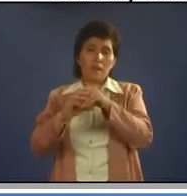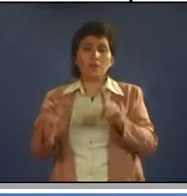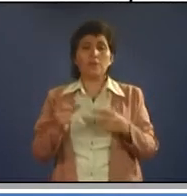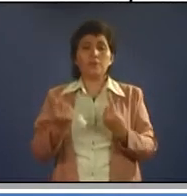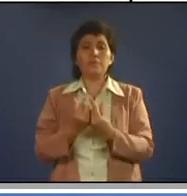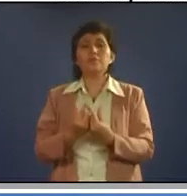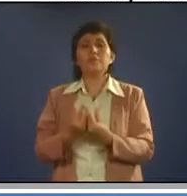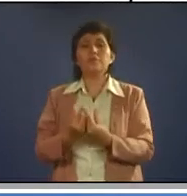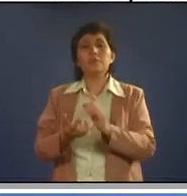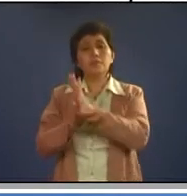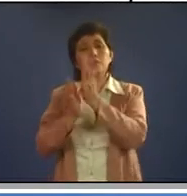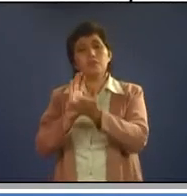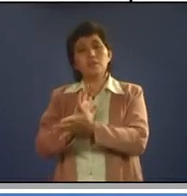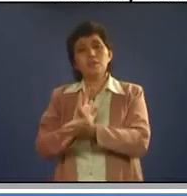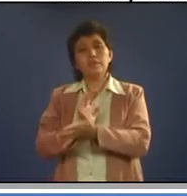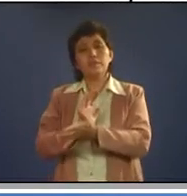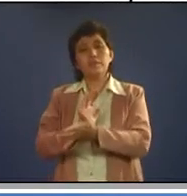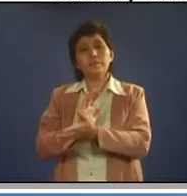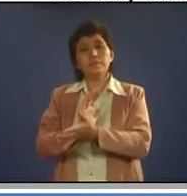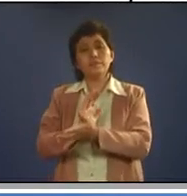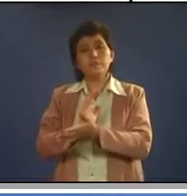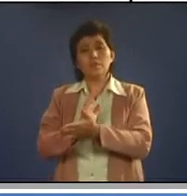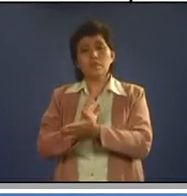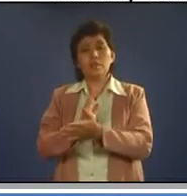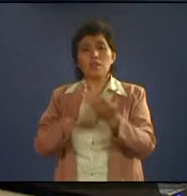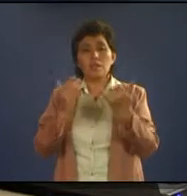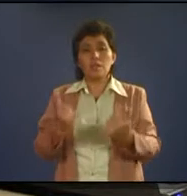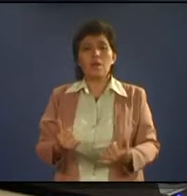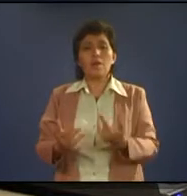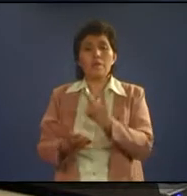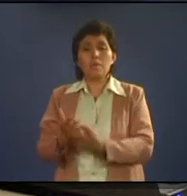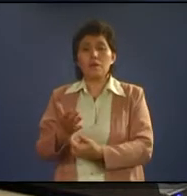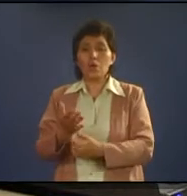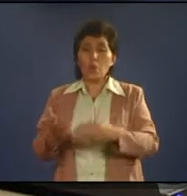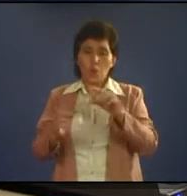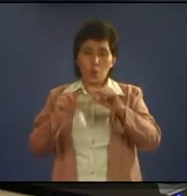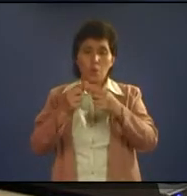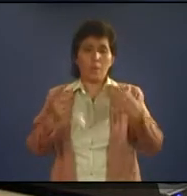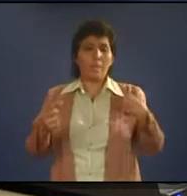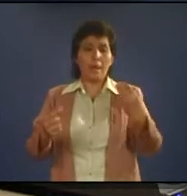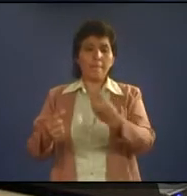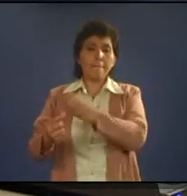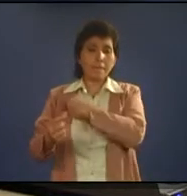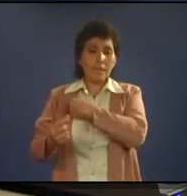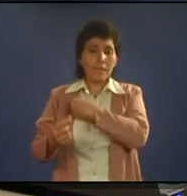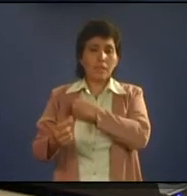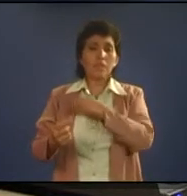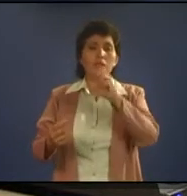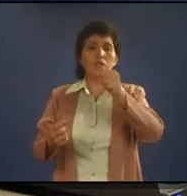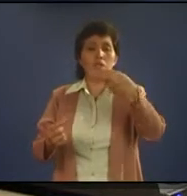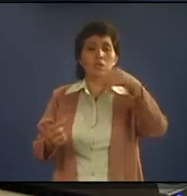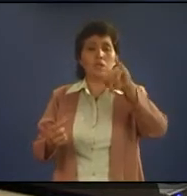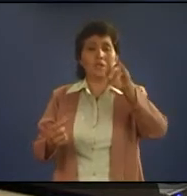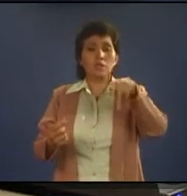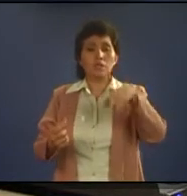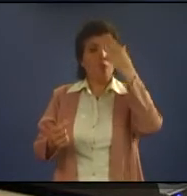the group membership. Now, what do you mean by group membership? Now, group membership, it means by why do you exist